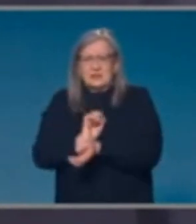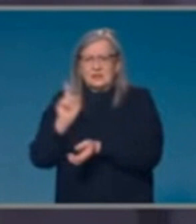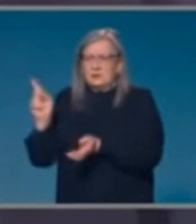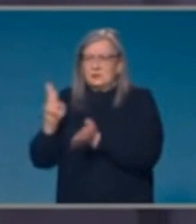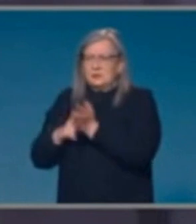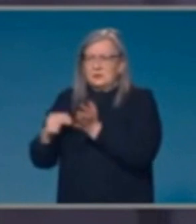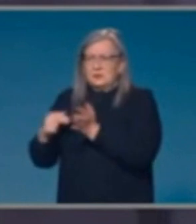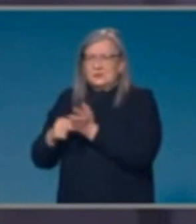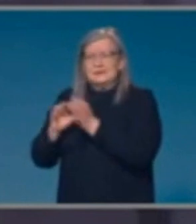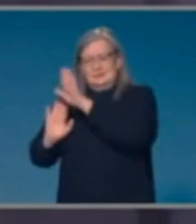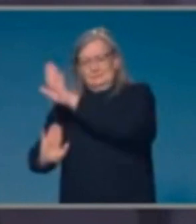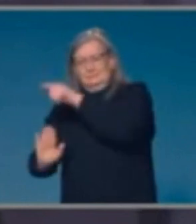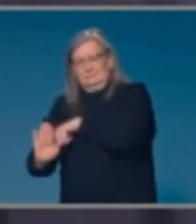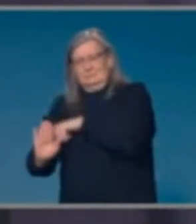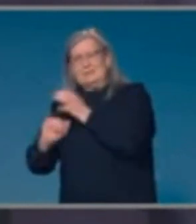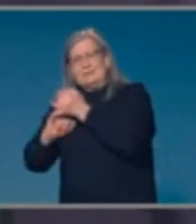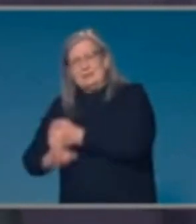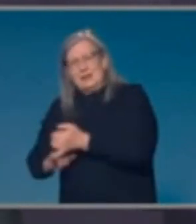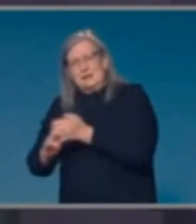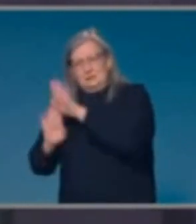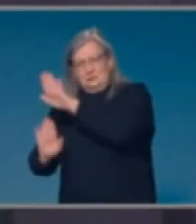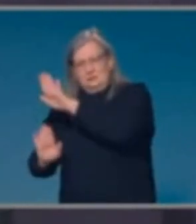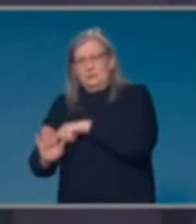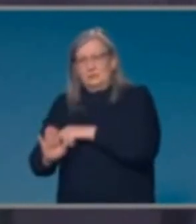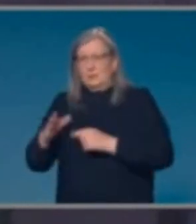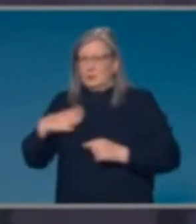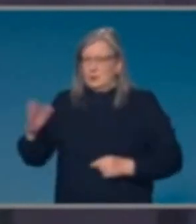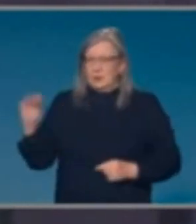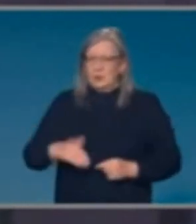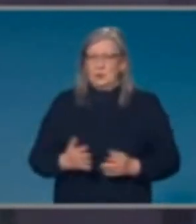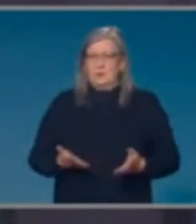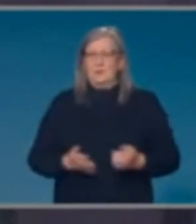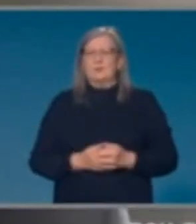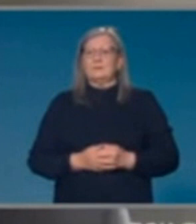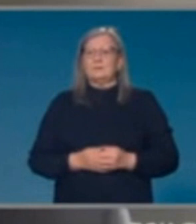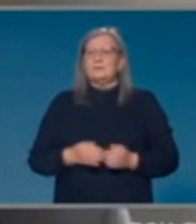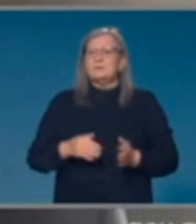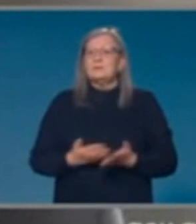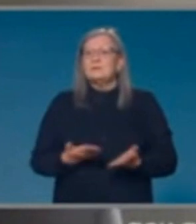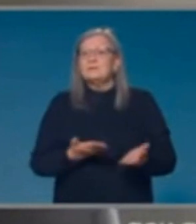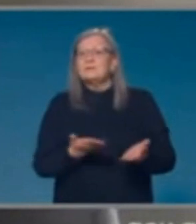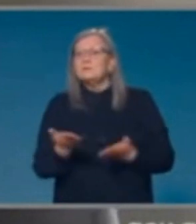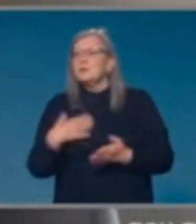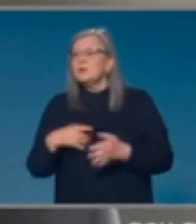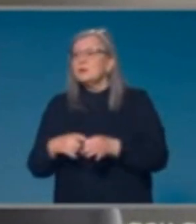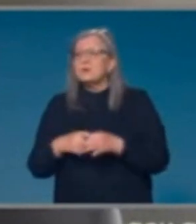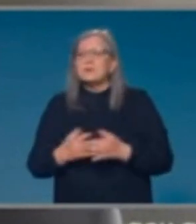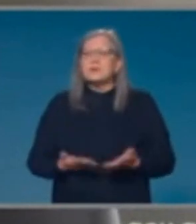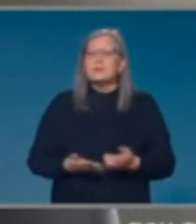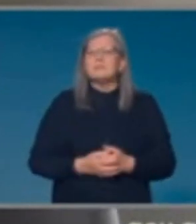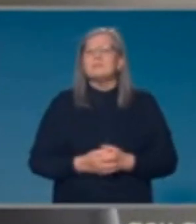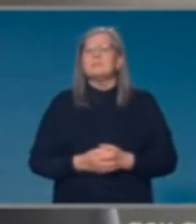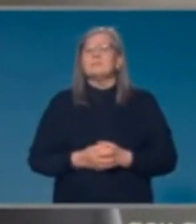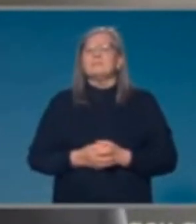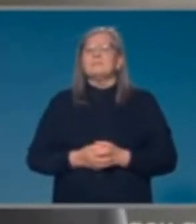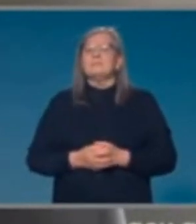So I'll leave it there, Minister, and we'll go to questions. Thanks very much, Paul. If we can start on the left-hand side of the